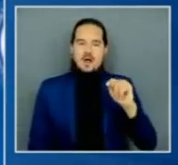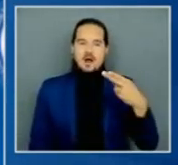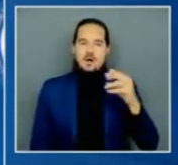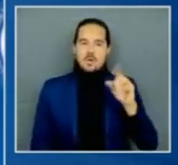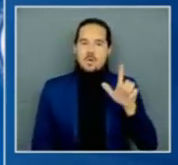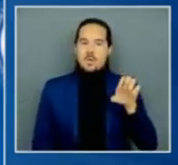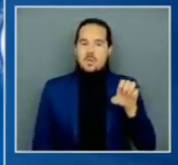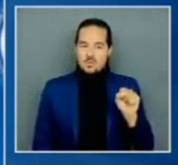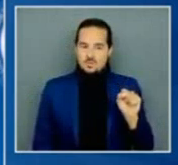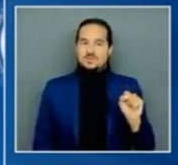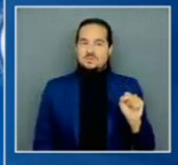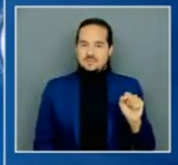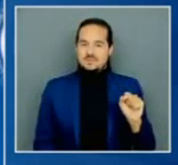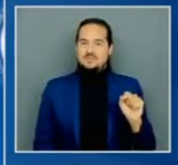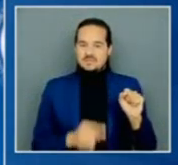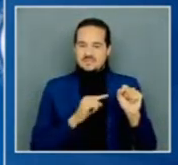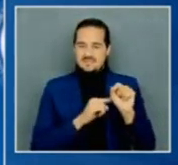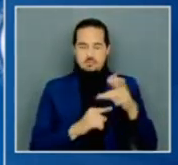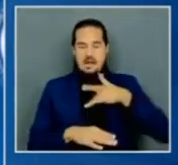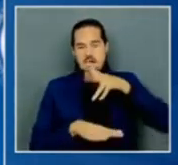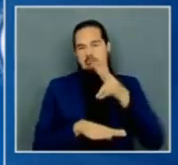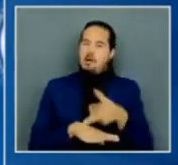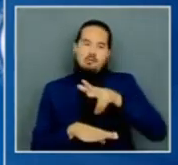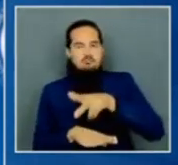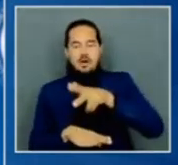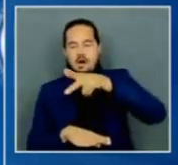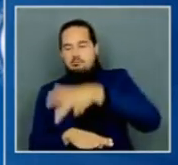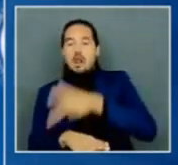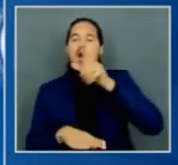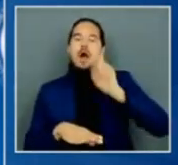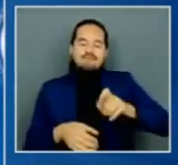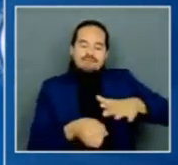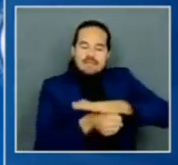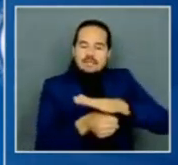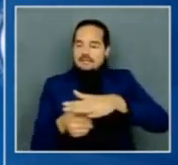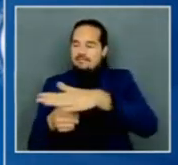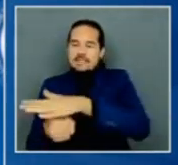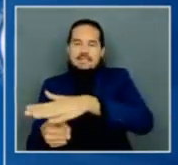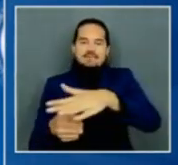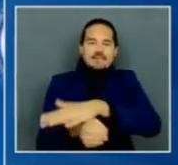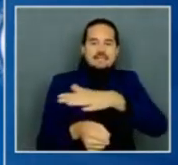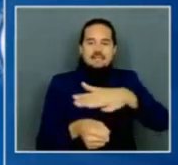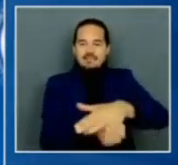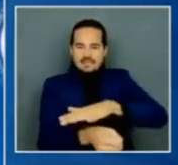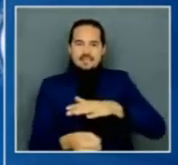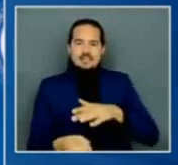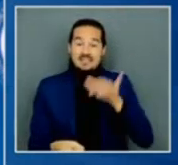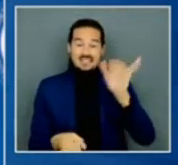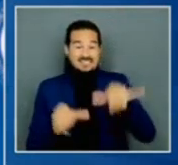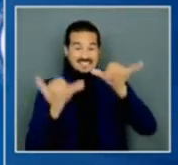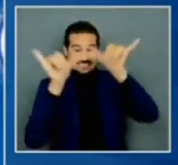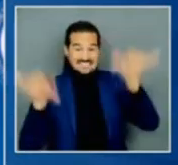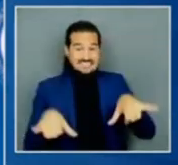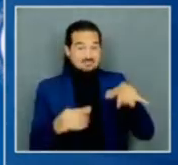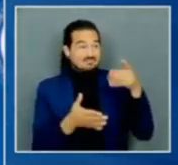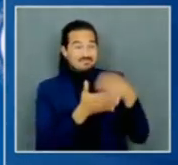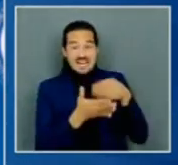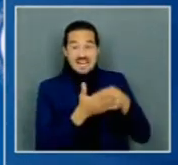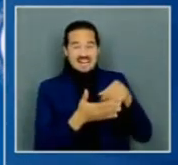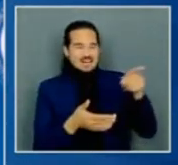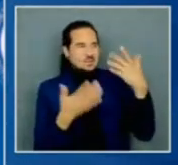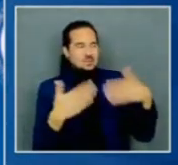our residents lived in poverty, we worked to fill in the gaps that were created when underfunded transit resources left too